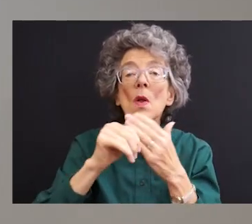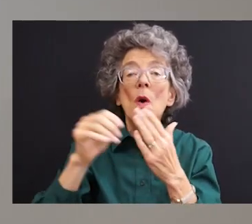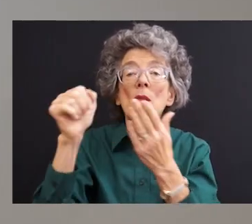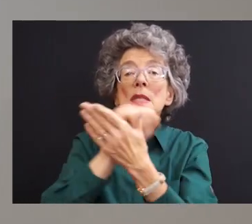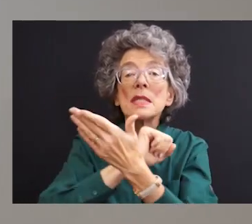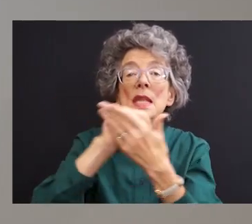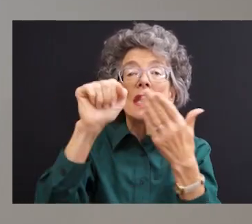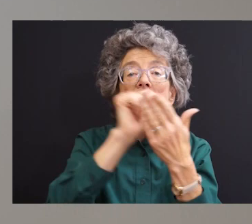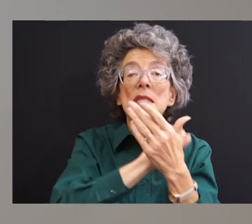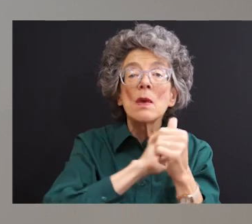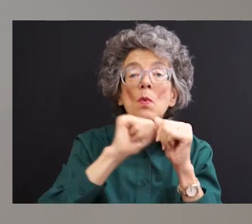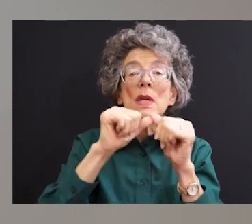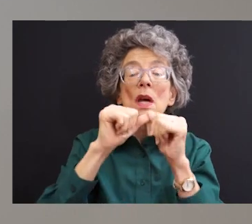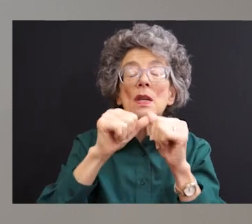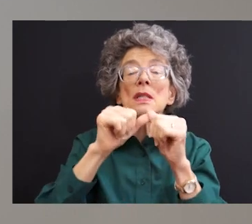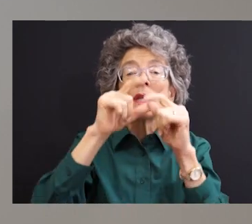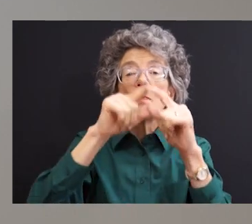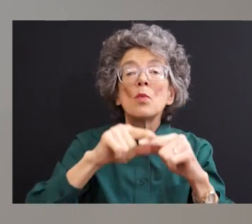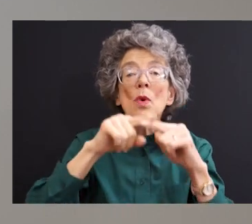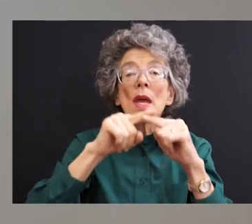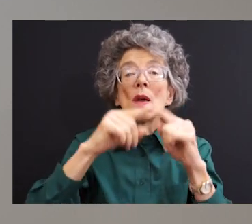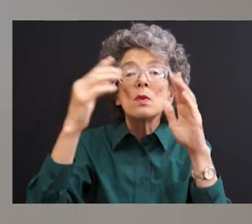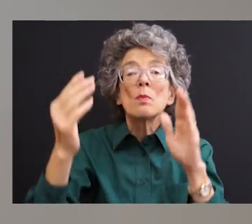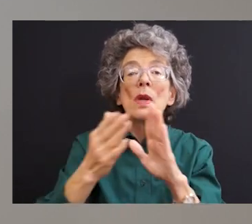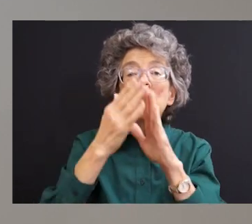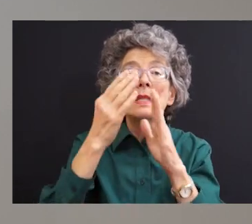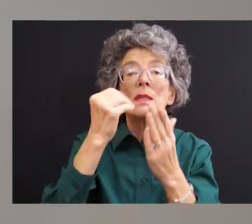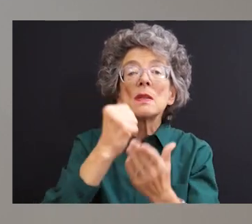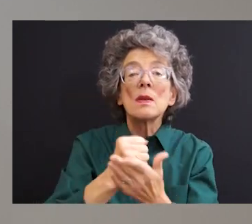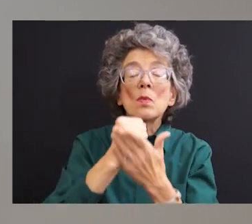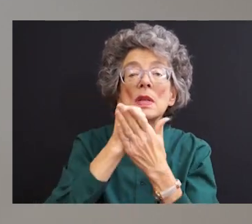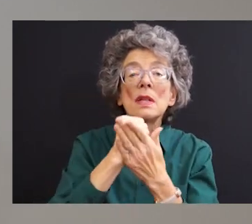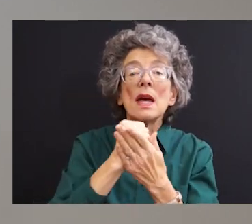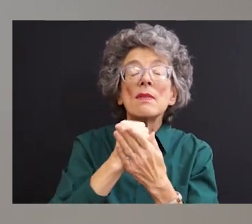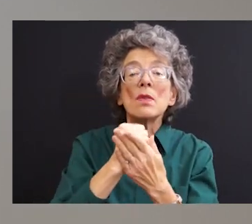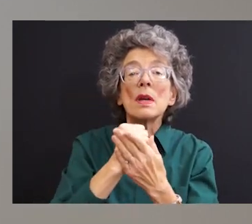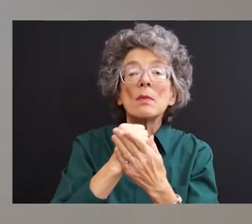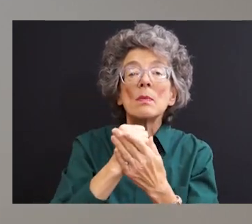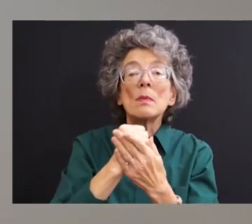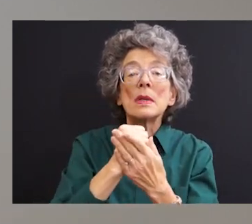whose constant intercession in your presence we rely for unfailing help.